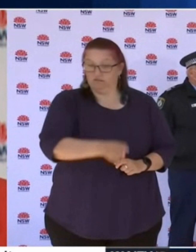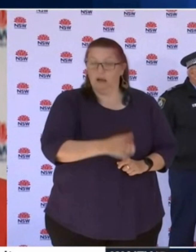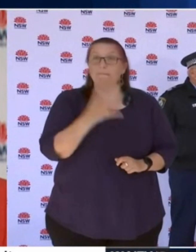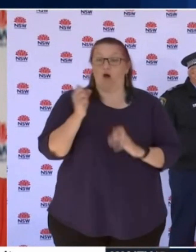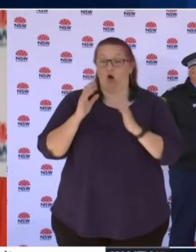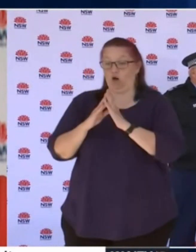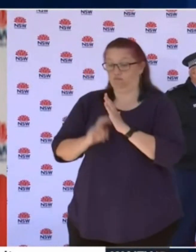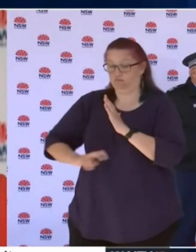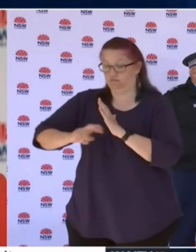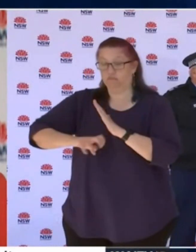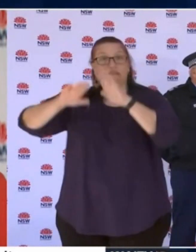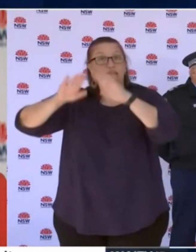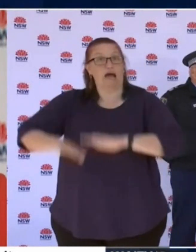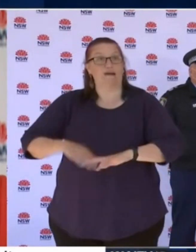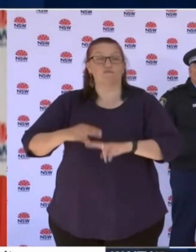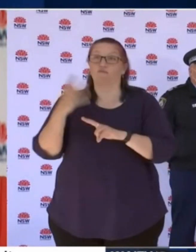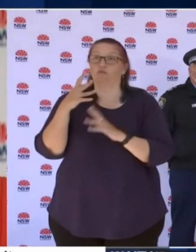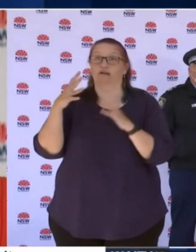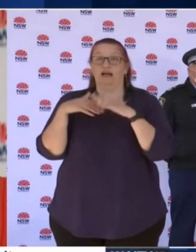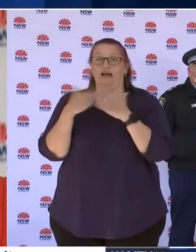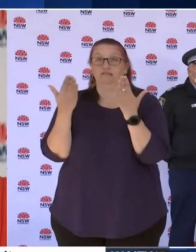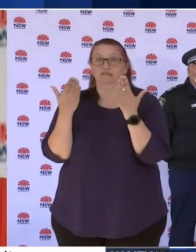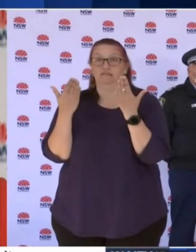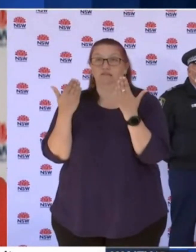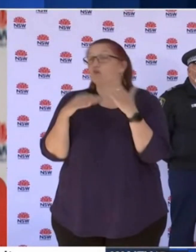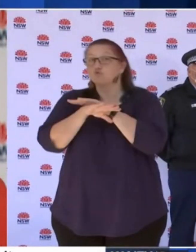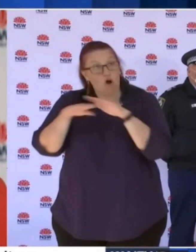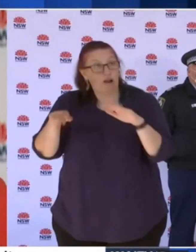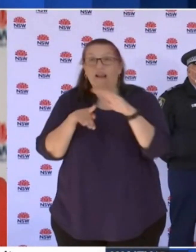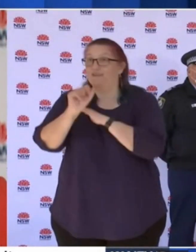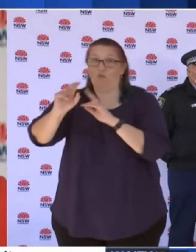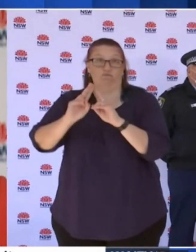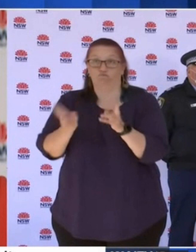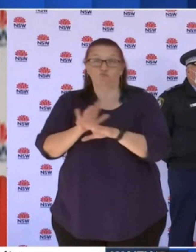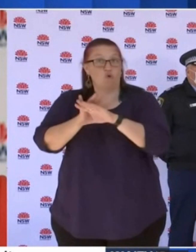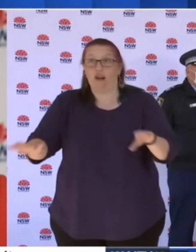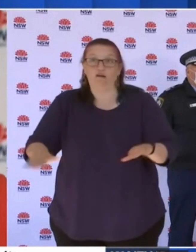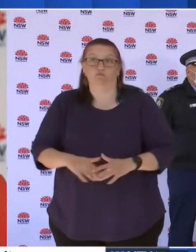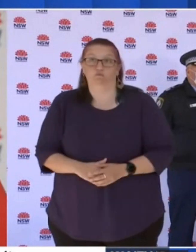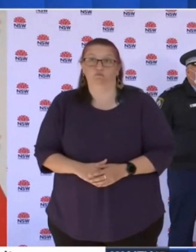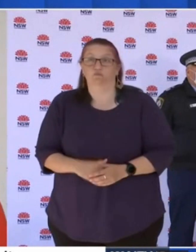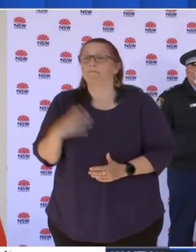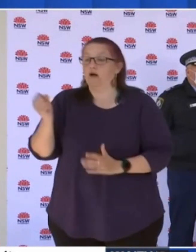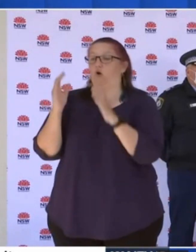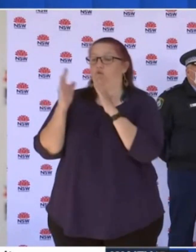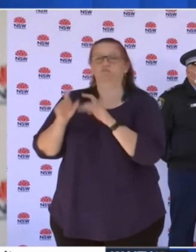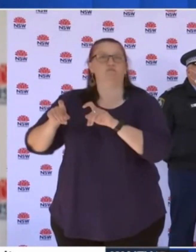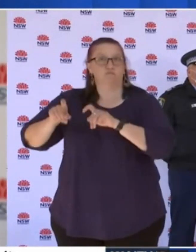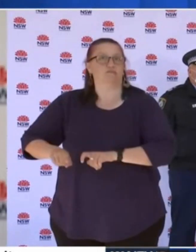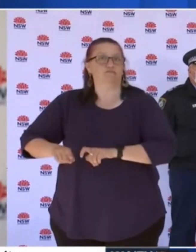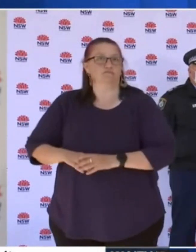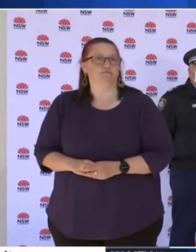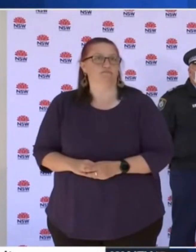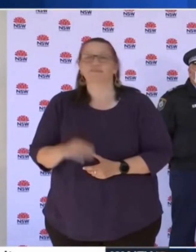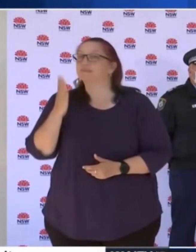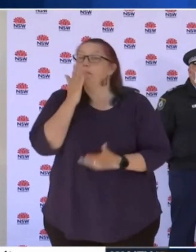days, regardless of the result, unless they have already been contacted by New South Wales Health. We've also got 1 new case